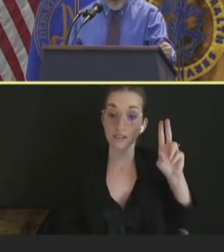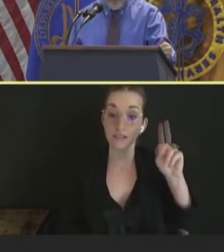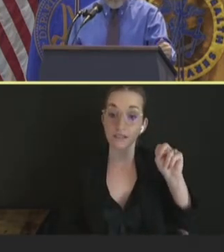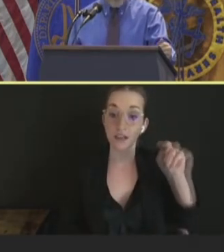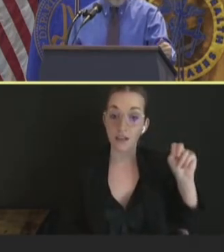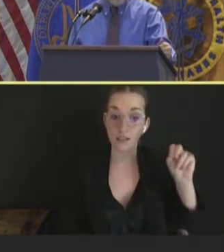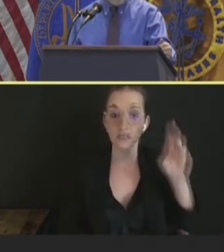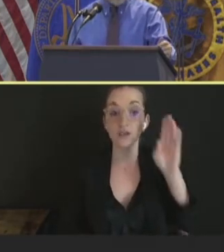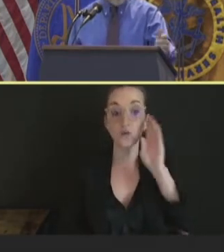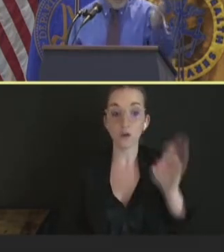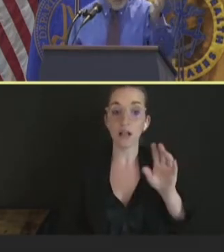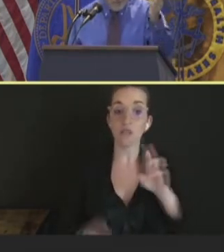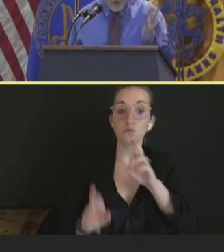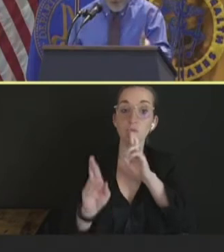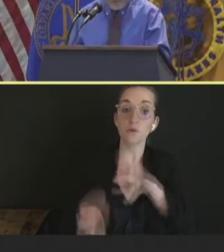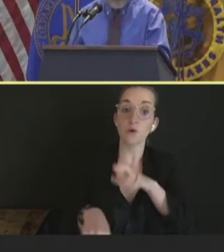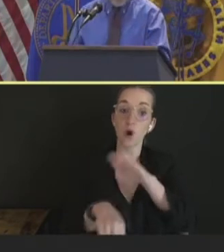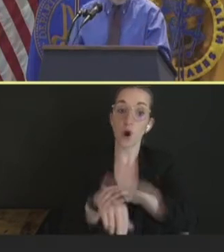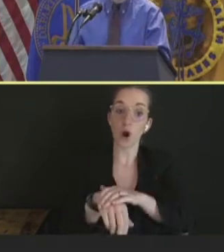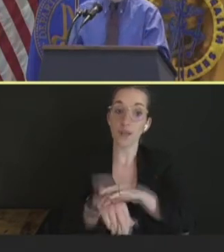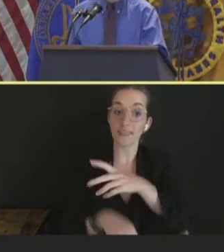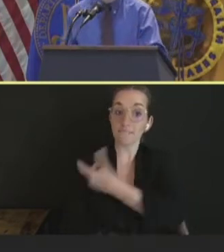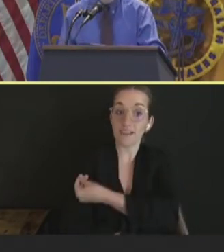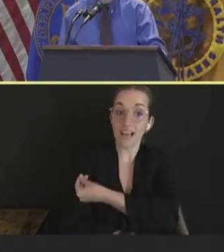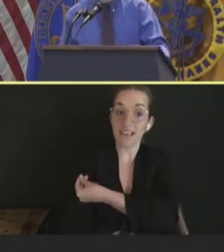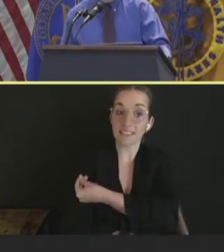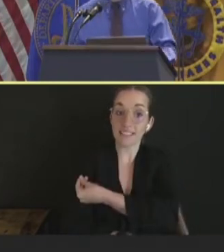report out. Dr. Dunn, you have the floor.